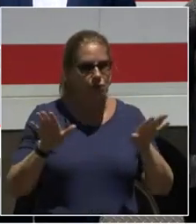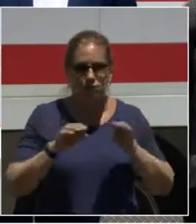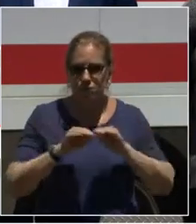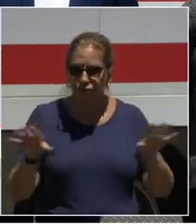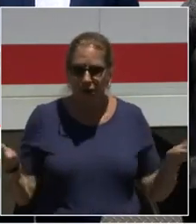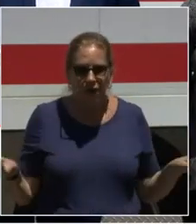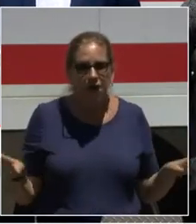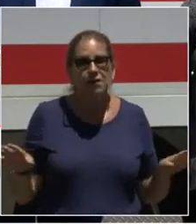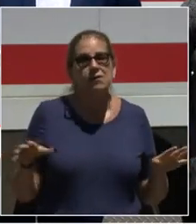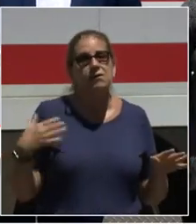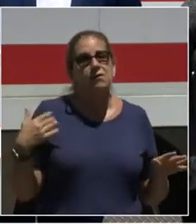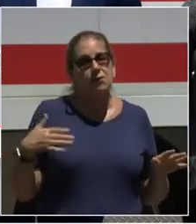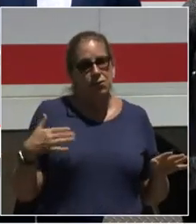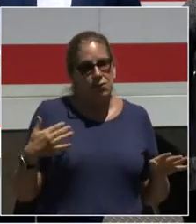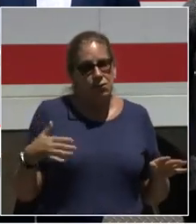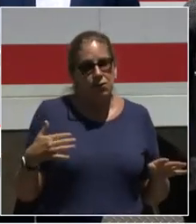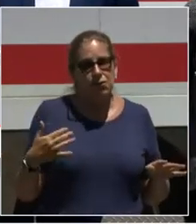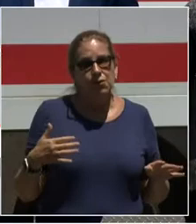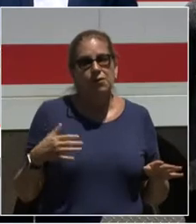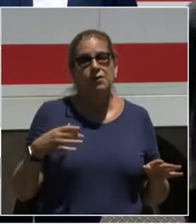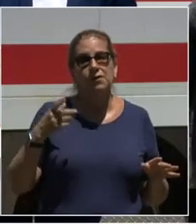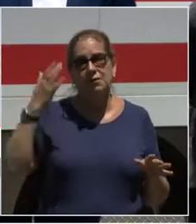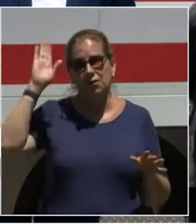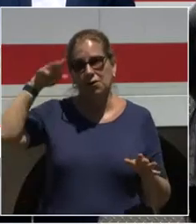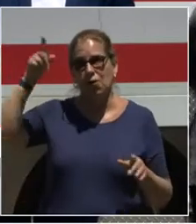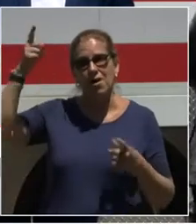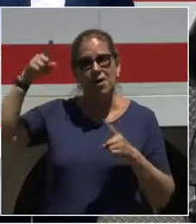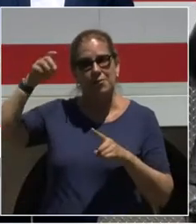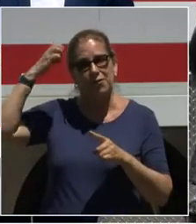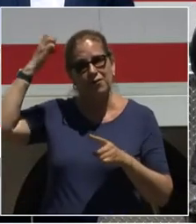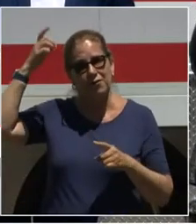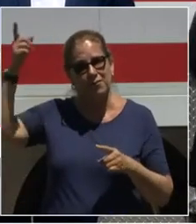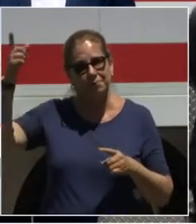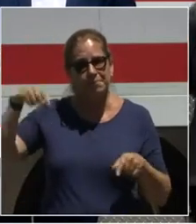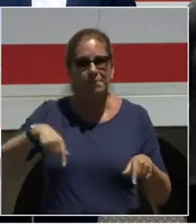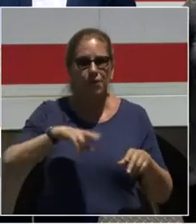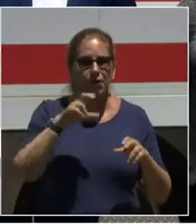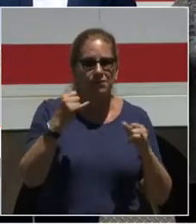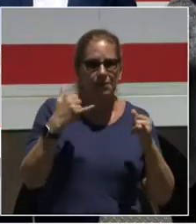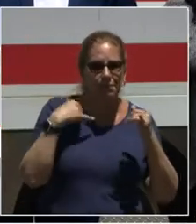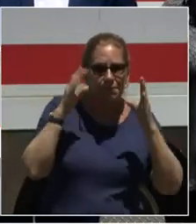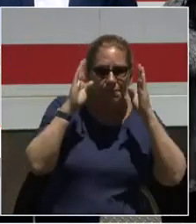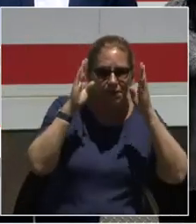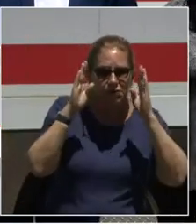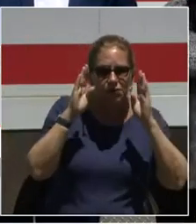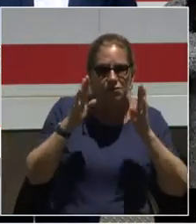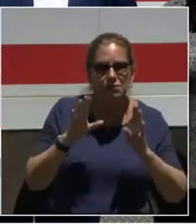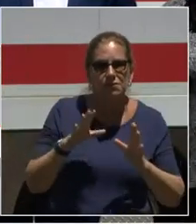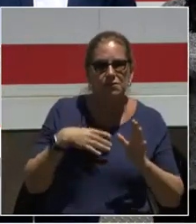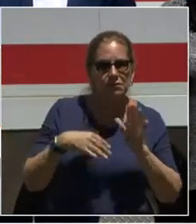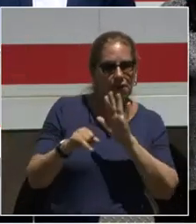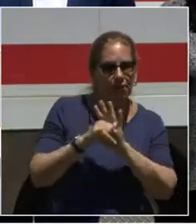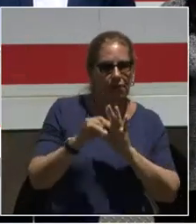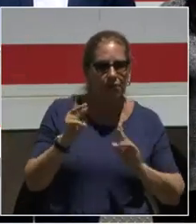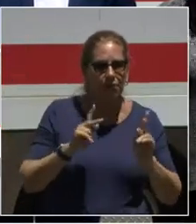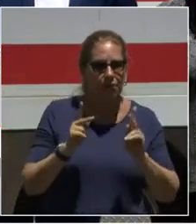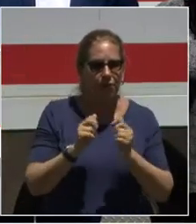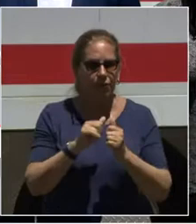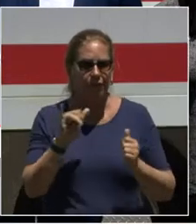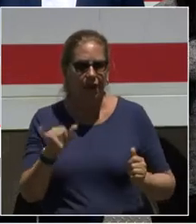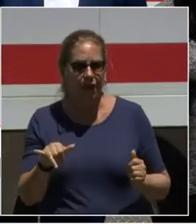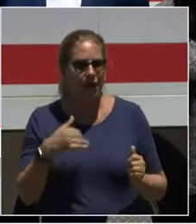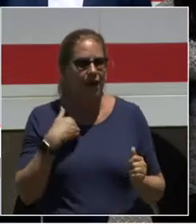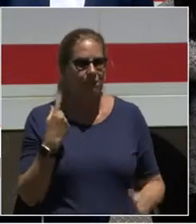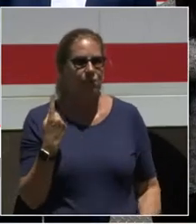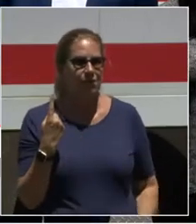in Europe and the United States. With more attention to this, more people will be identified. And so we expected we would sooner or later have a case. We now do have one. So can you